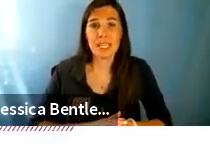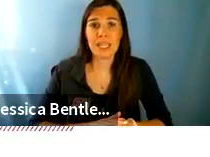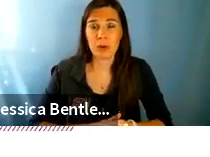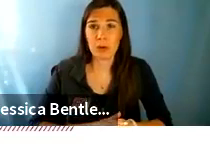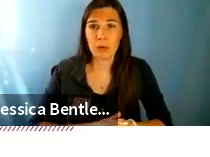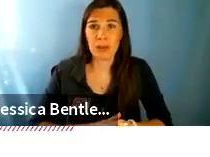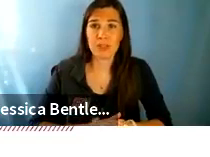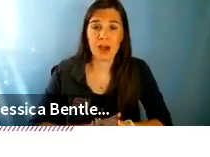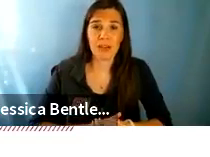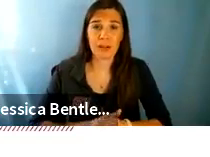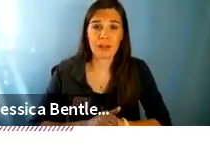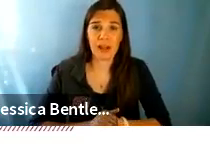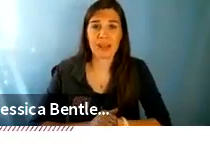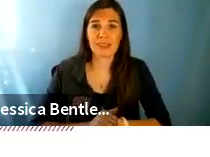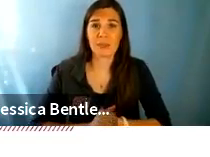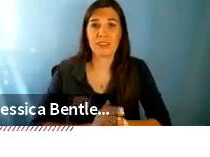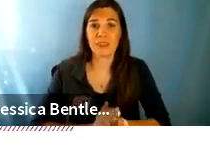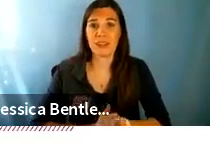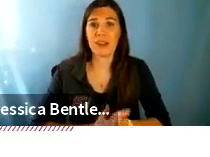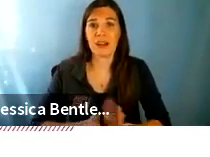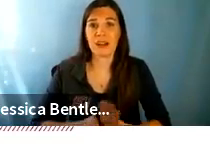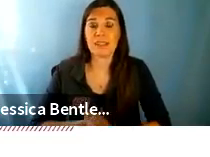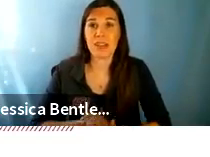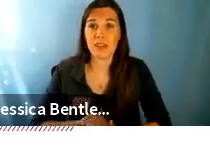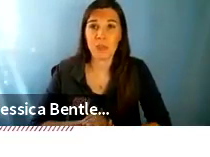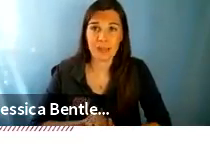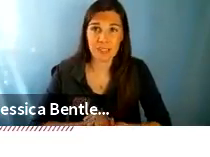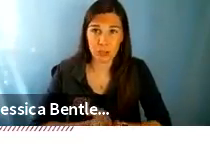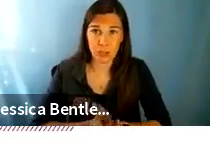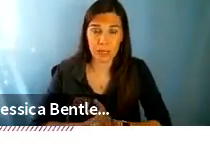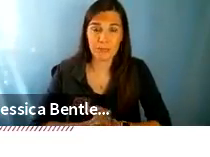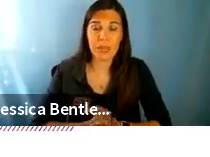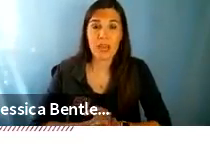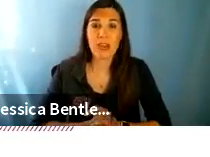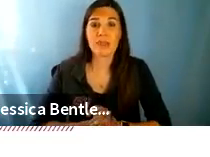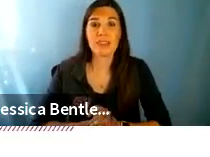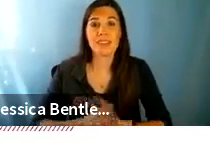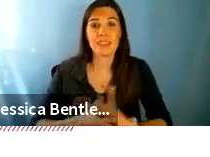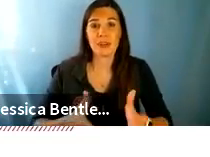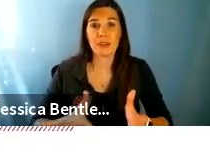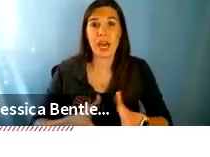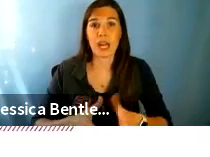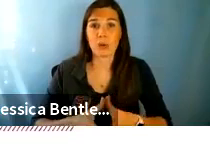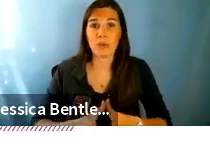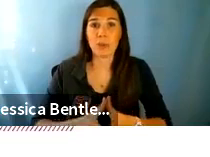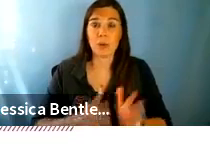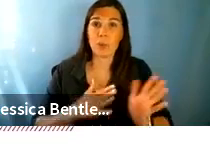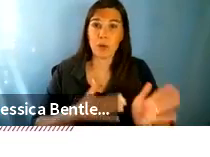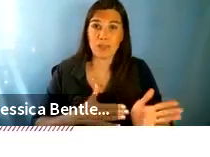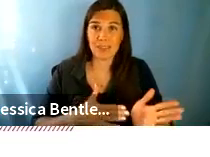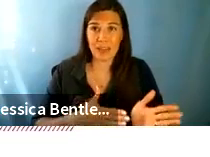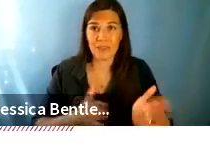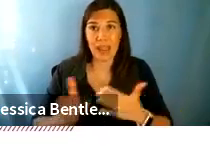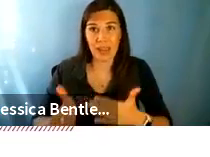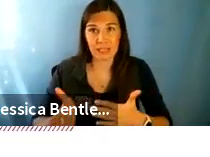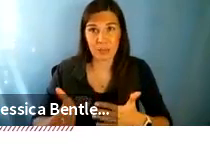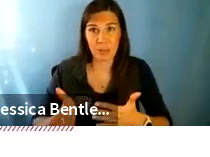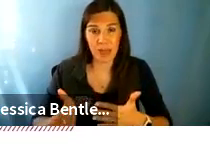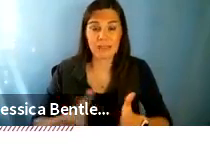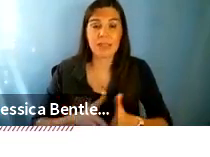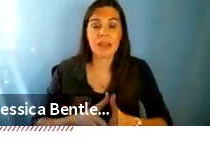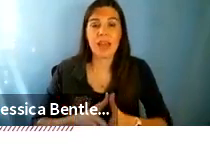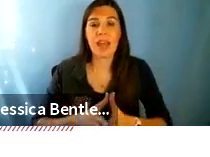Not many programs offer a class specifically on deaf-blind interpreting. So this is to learn how to work with people who are both deaf